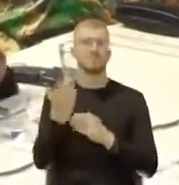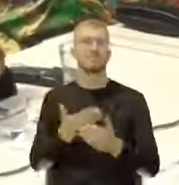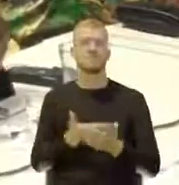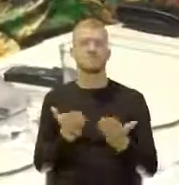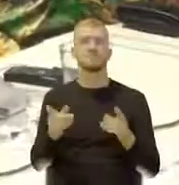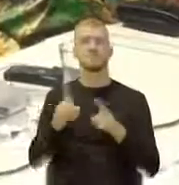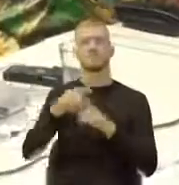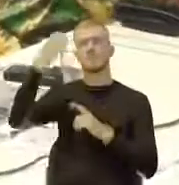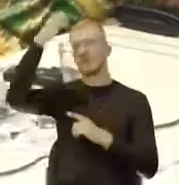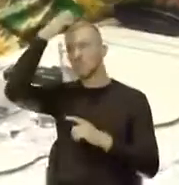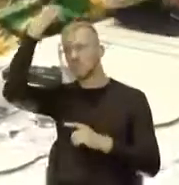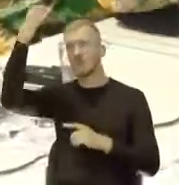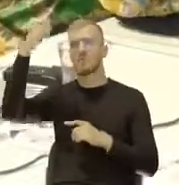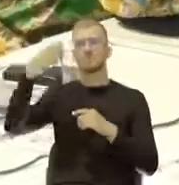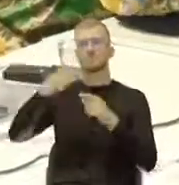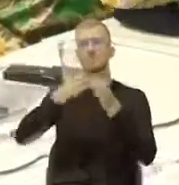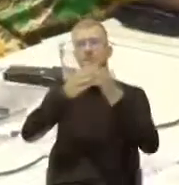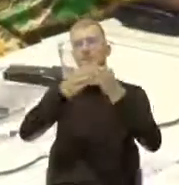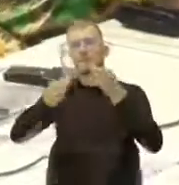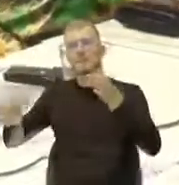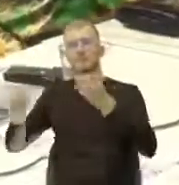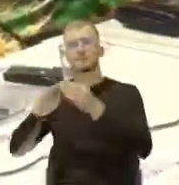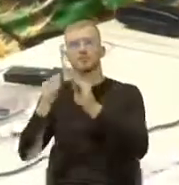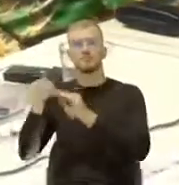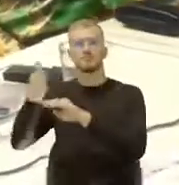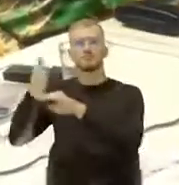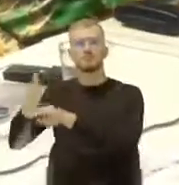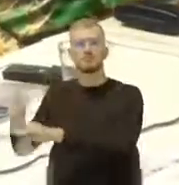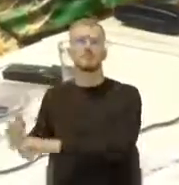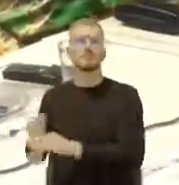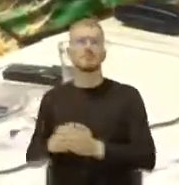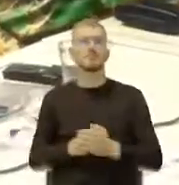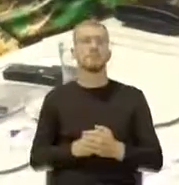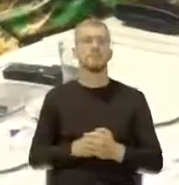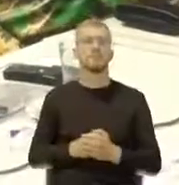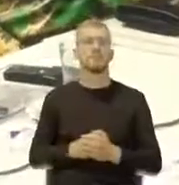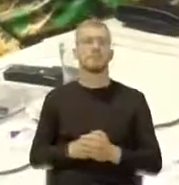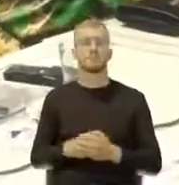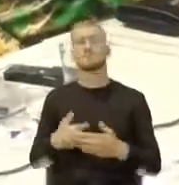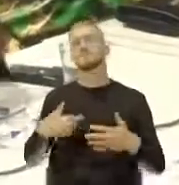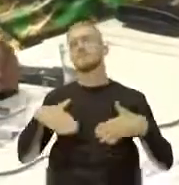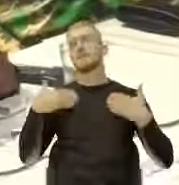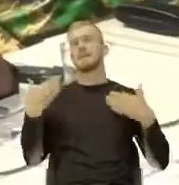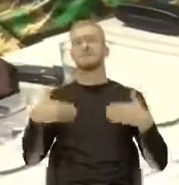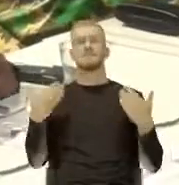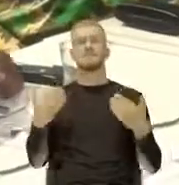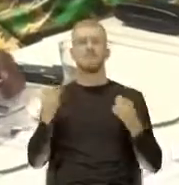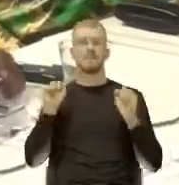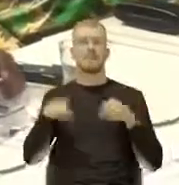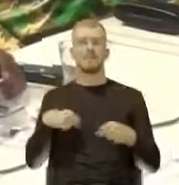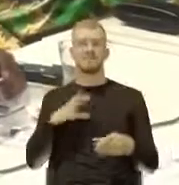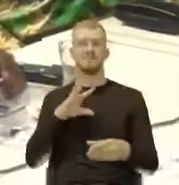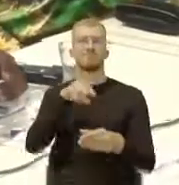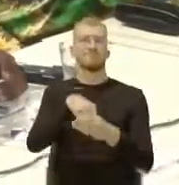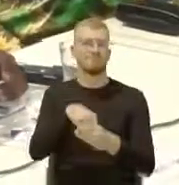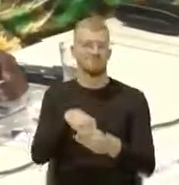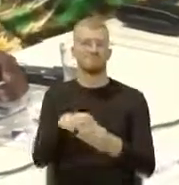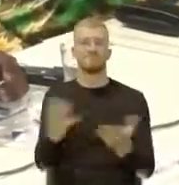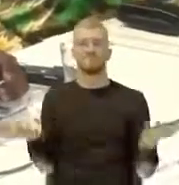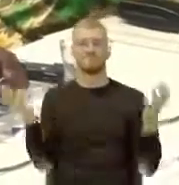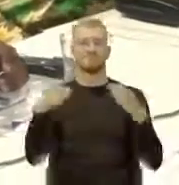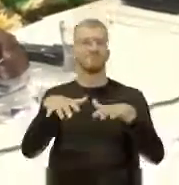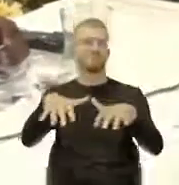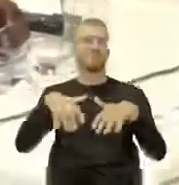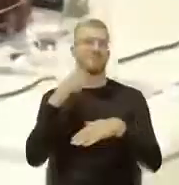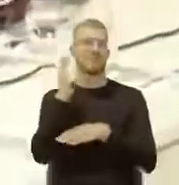great pleasure and honor to attend this assembly representing Daejeon City, which is the host of